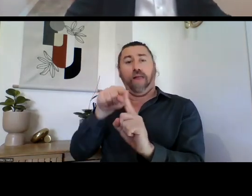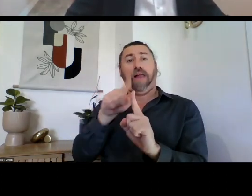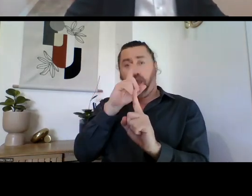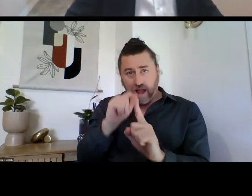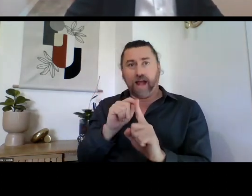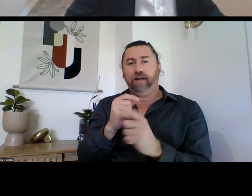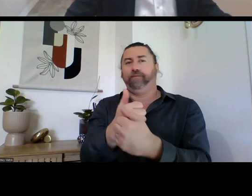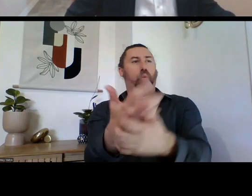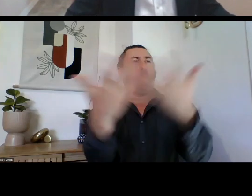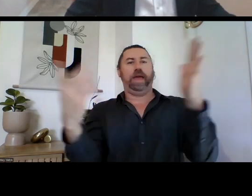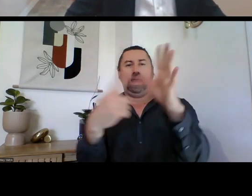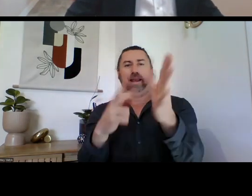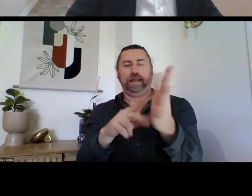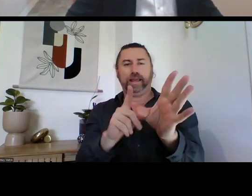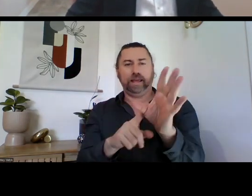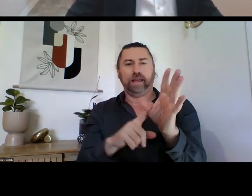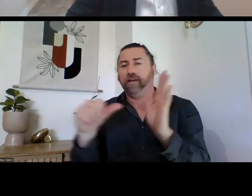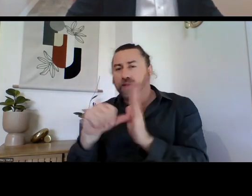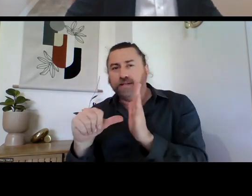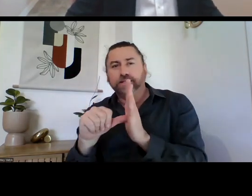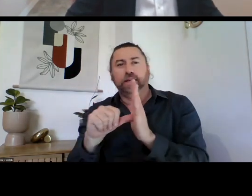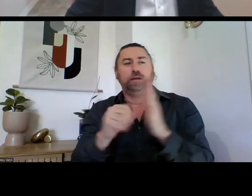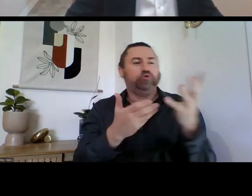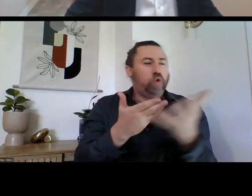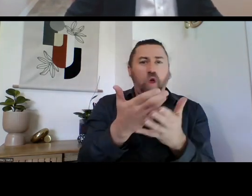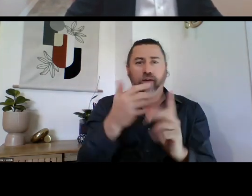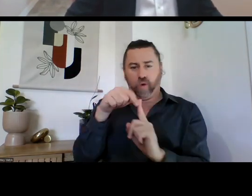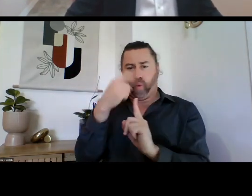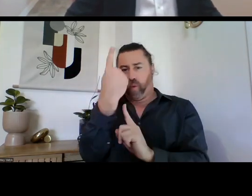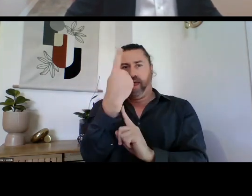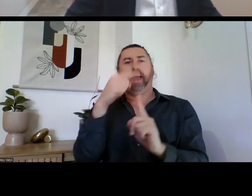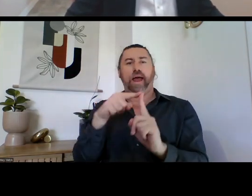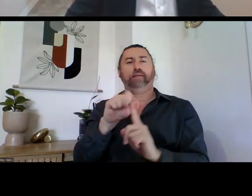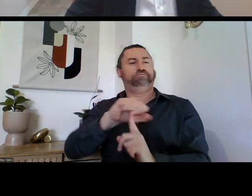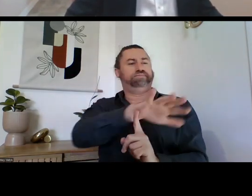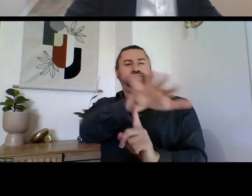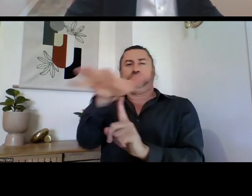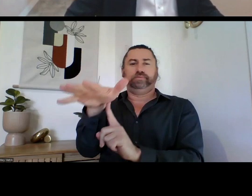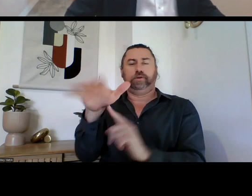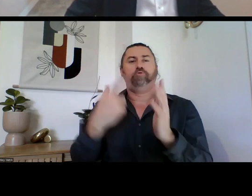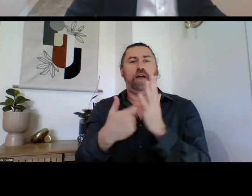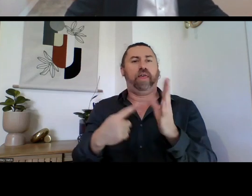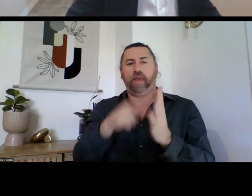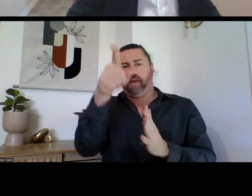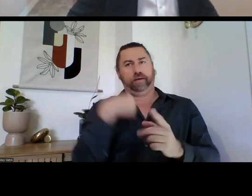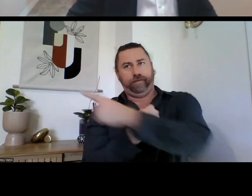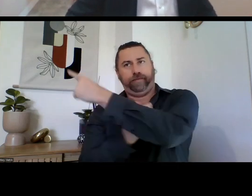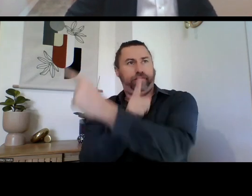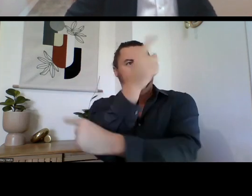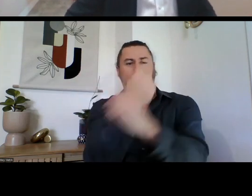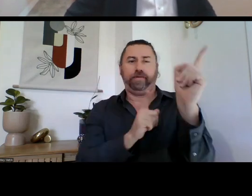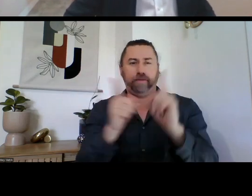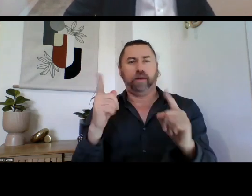care services and residential funding. And this is going to simplify arrangements for older people as they enter and move through the aged care